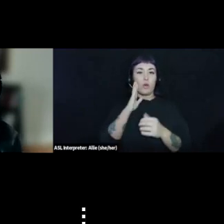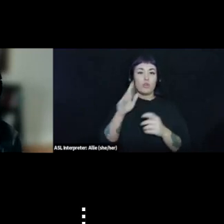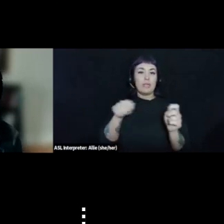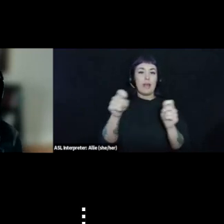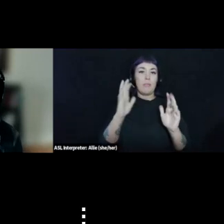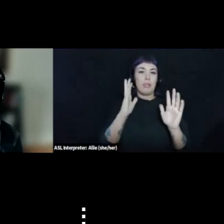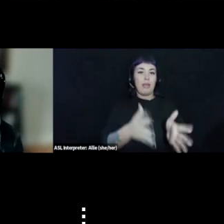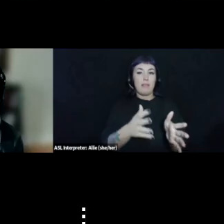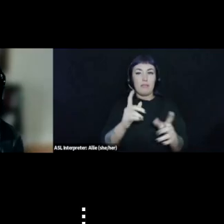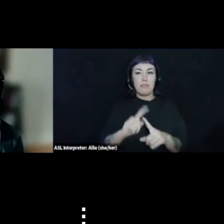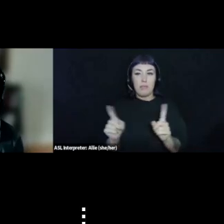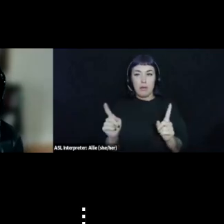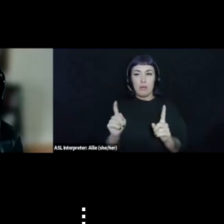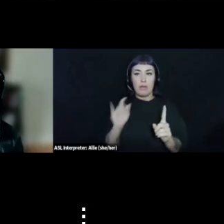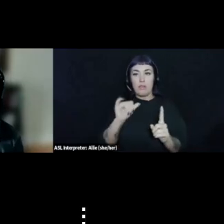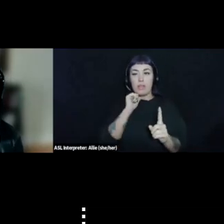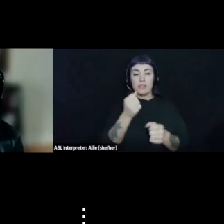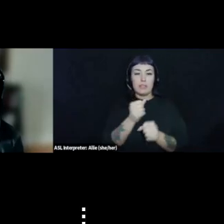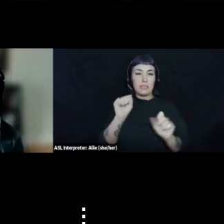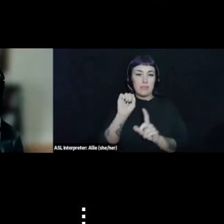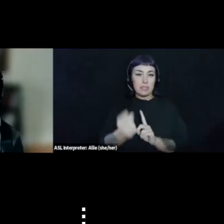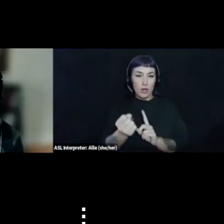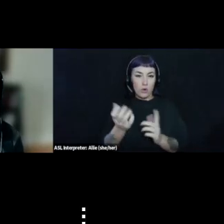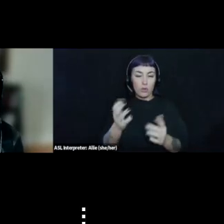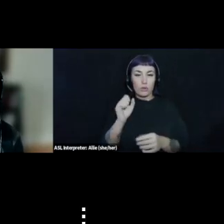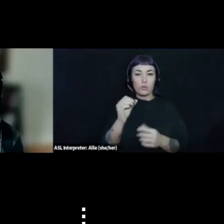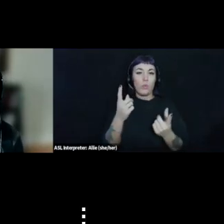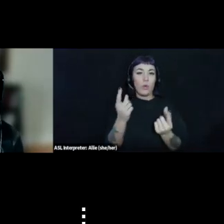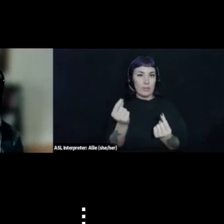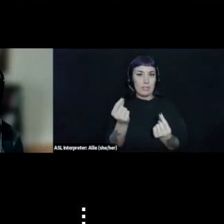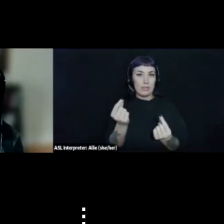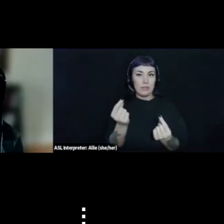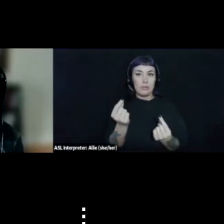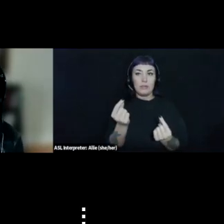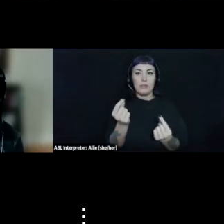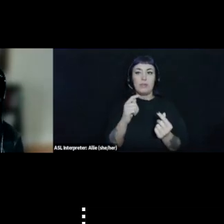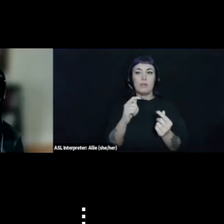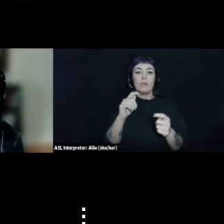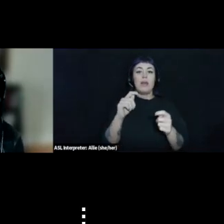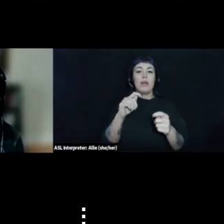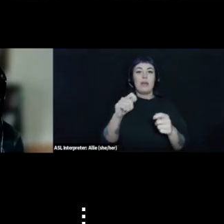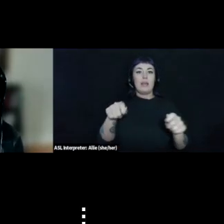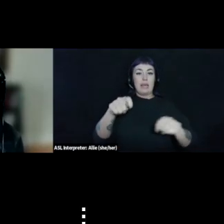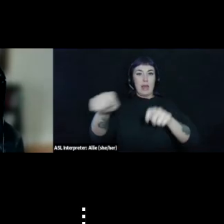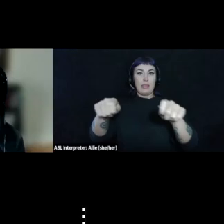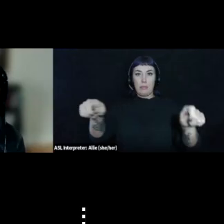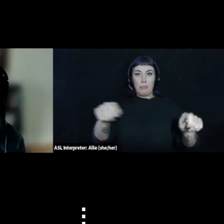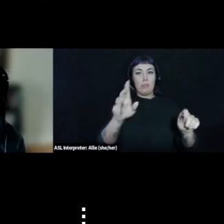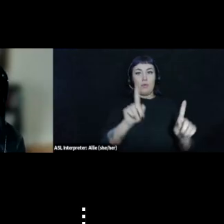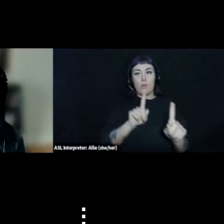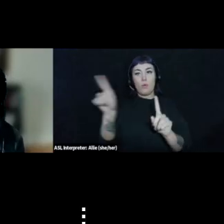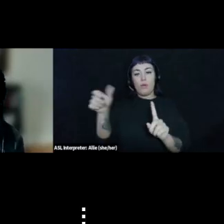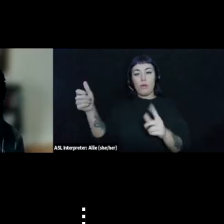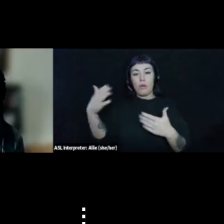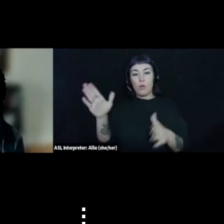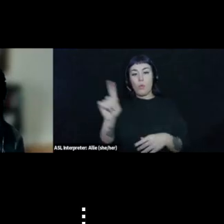left, but that's not a safe scenario. So what they did was they tied up their partner and went into the other